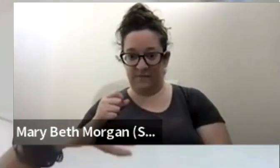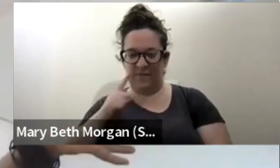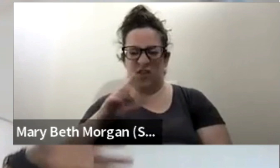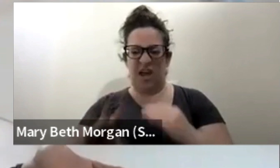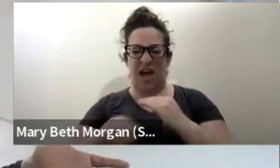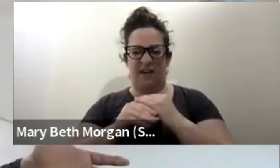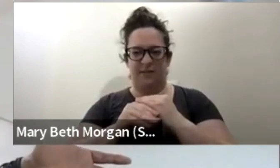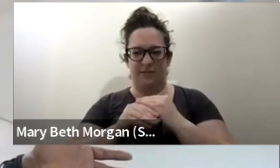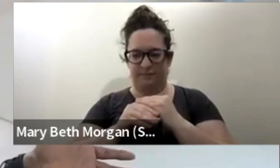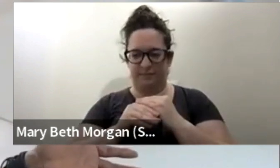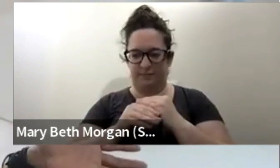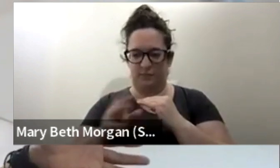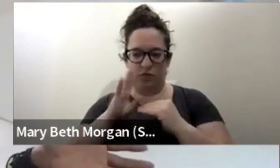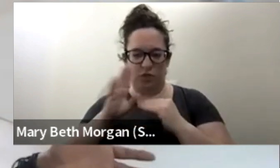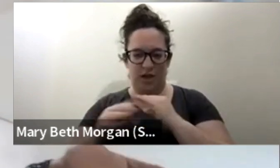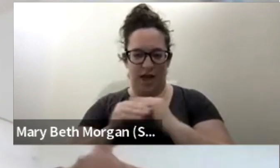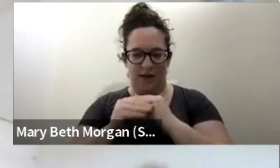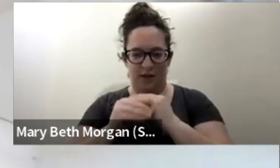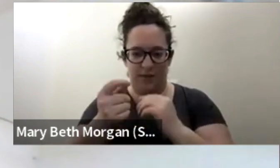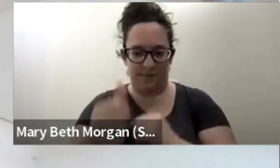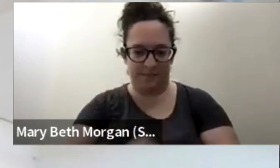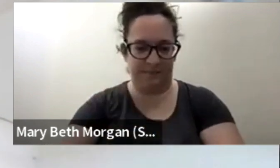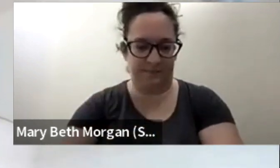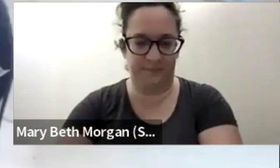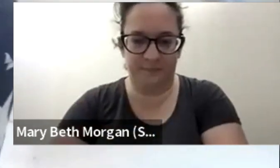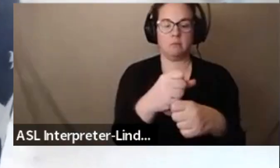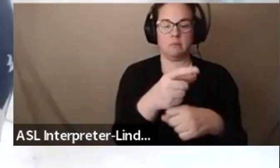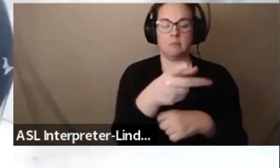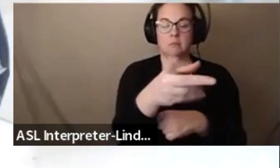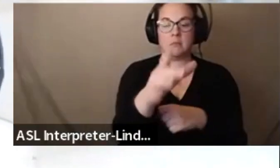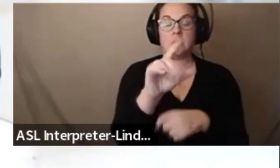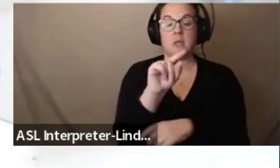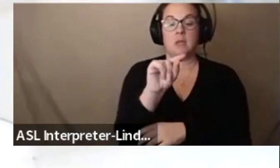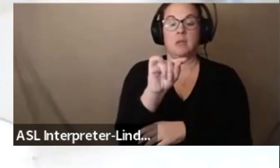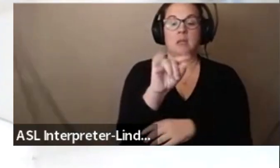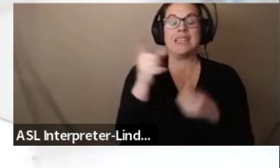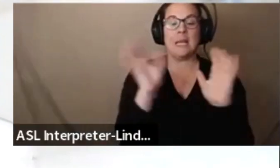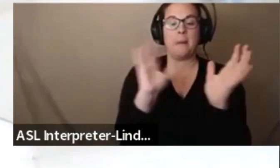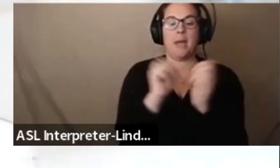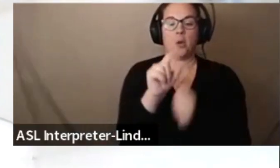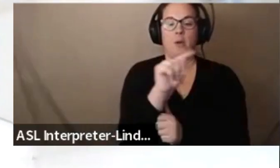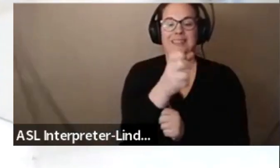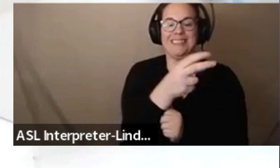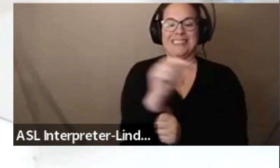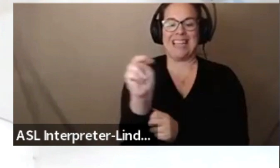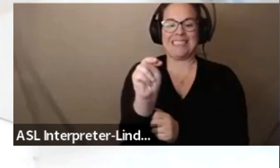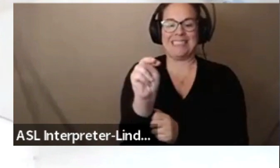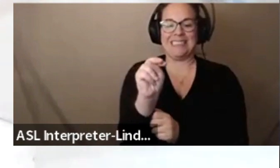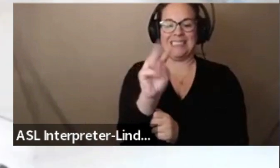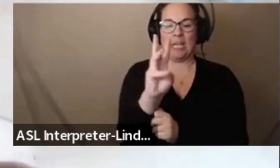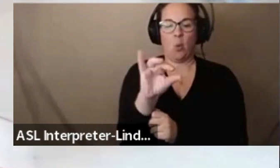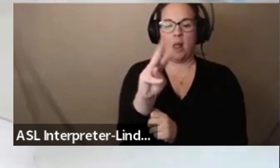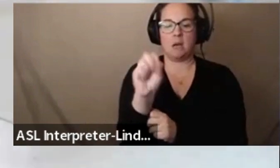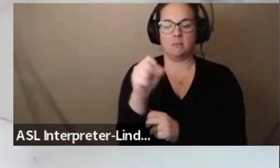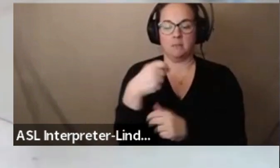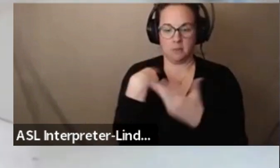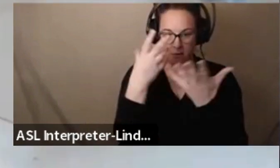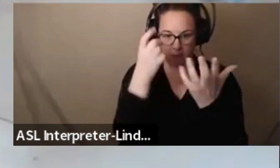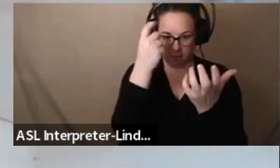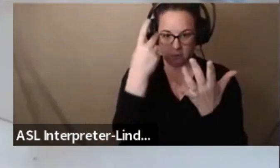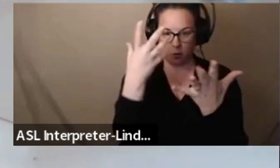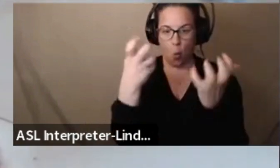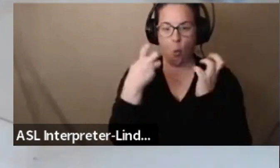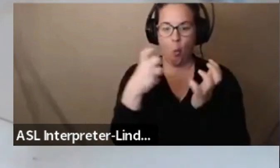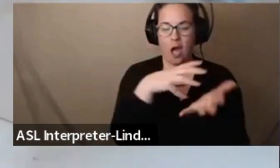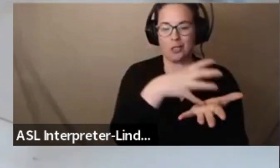in my head, and this could have been worse, you know, and also, are they going to go off and go,